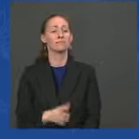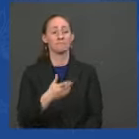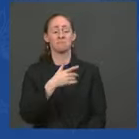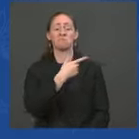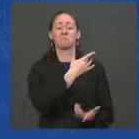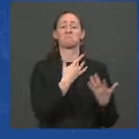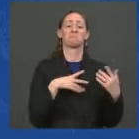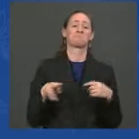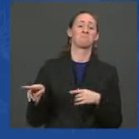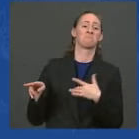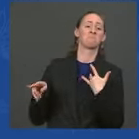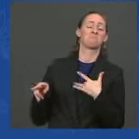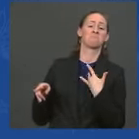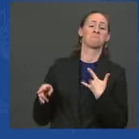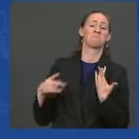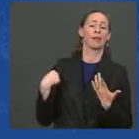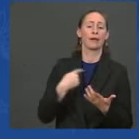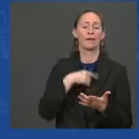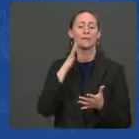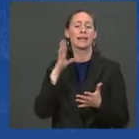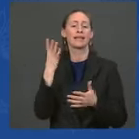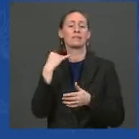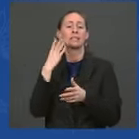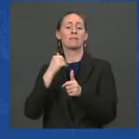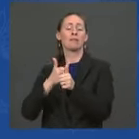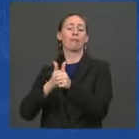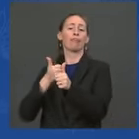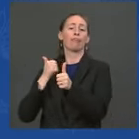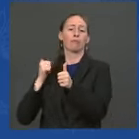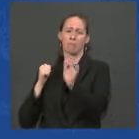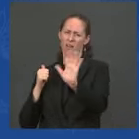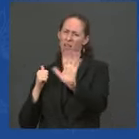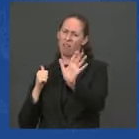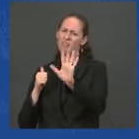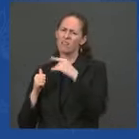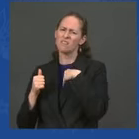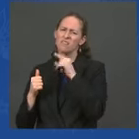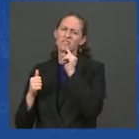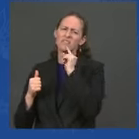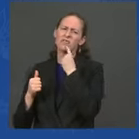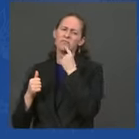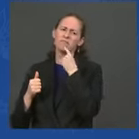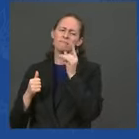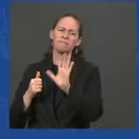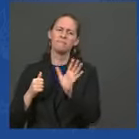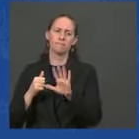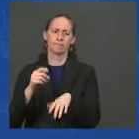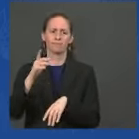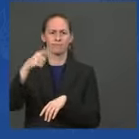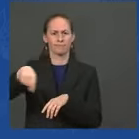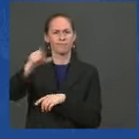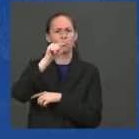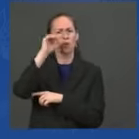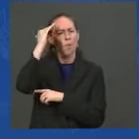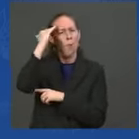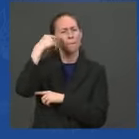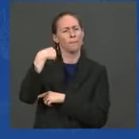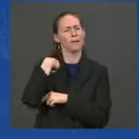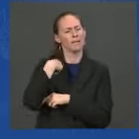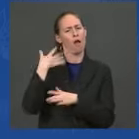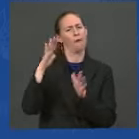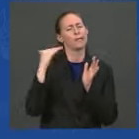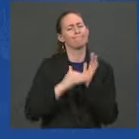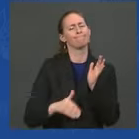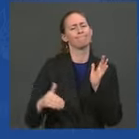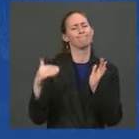history. But I've always said, and I mean, some of you guys who work with me know this, I've said 1,000 times,